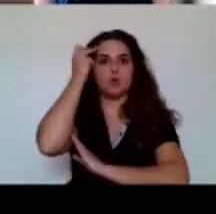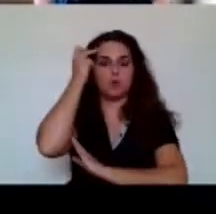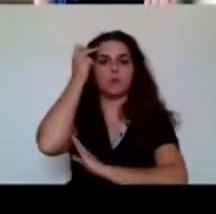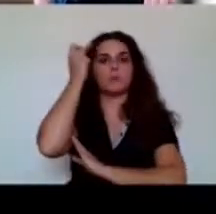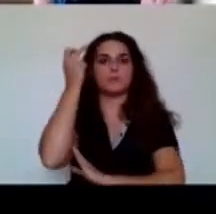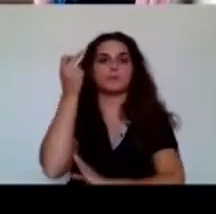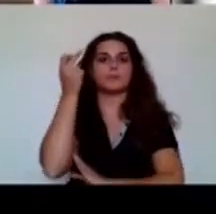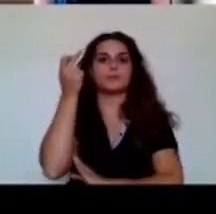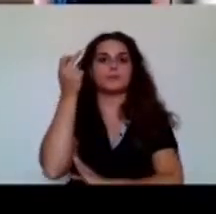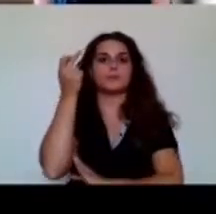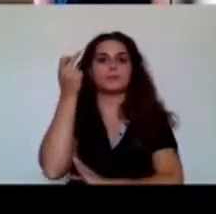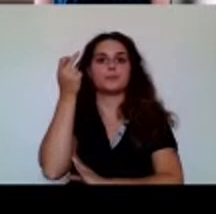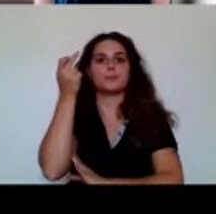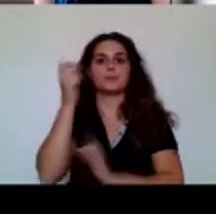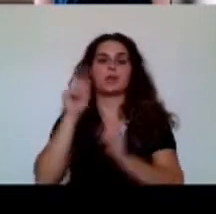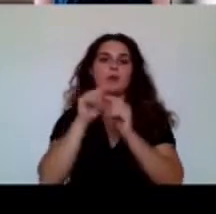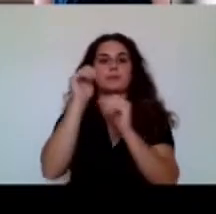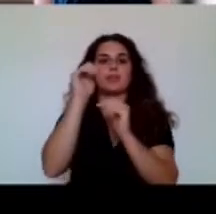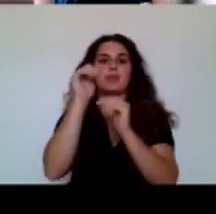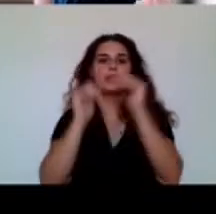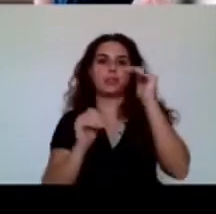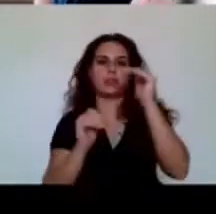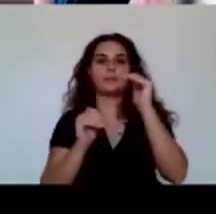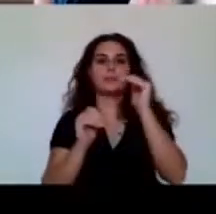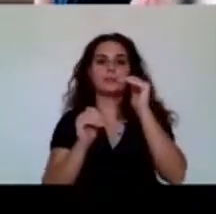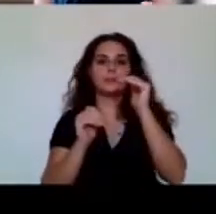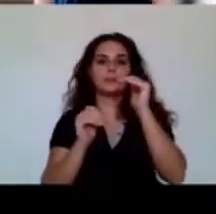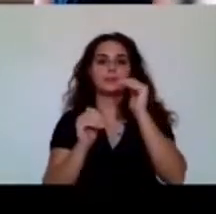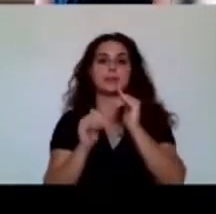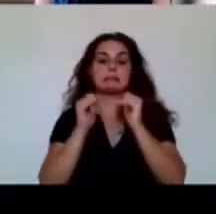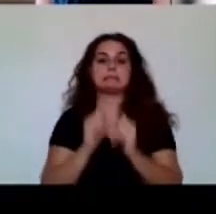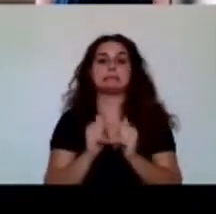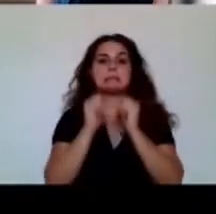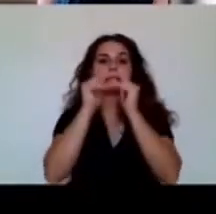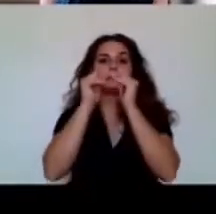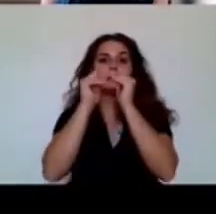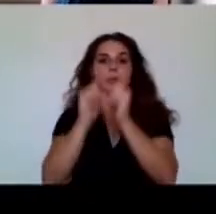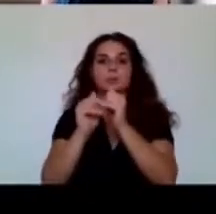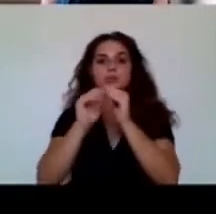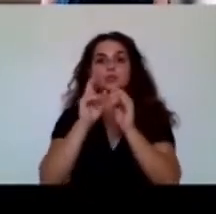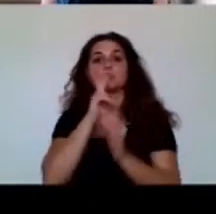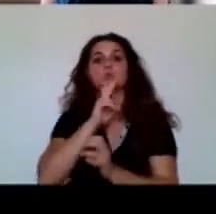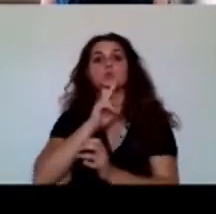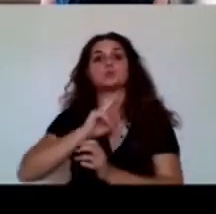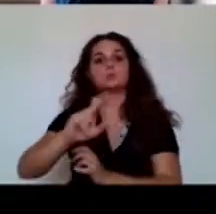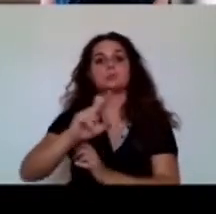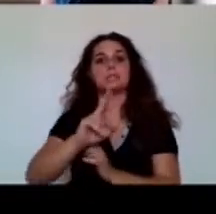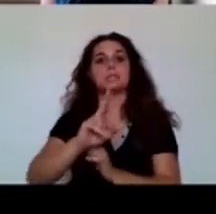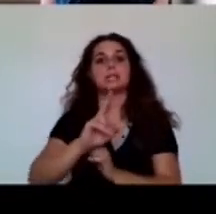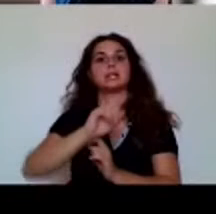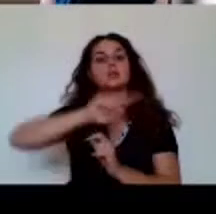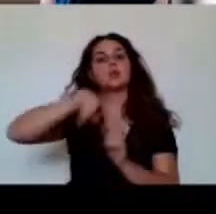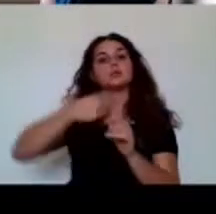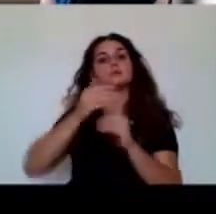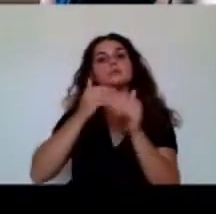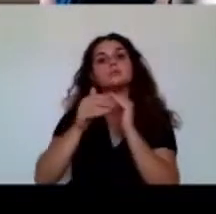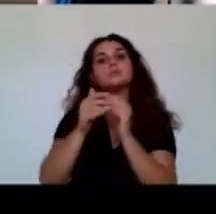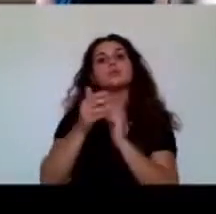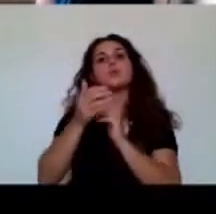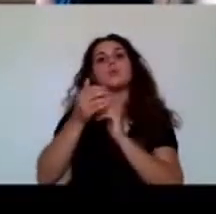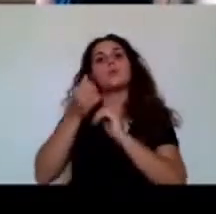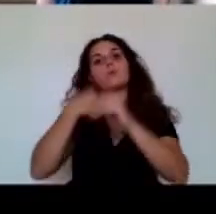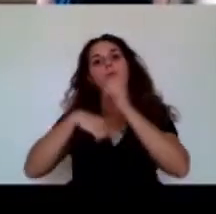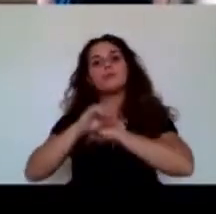to be reduced in its strength. And then the net outcome of that is that that will make that particular movement